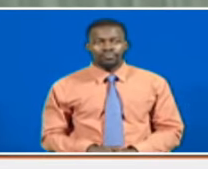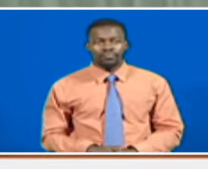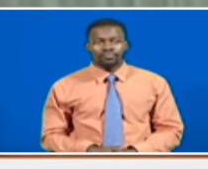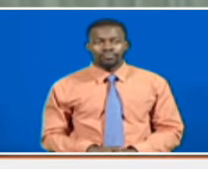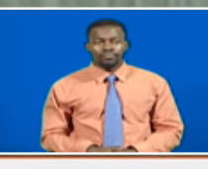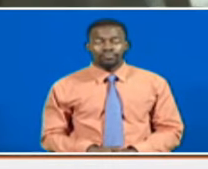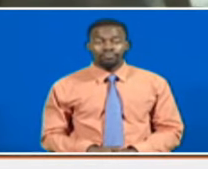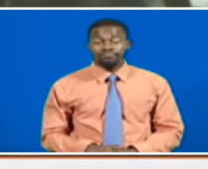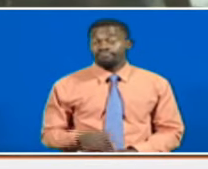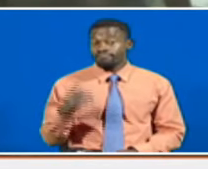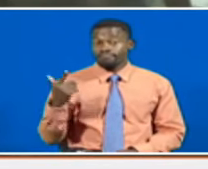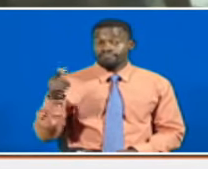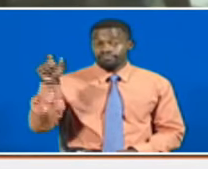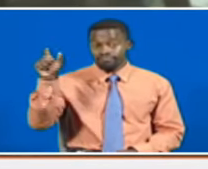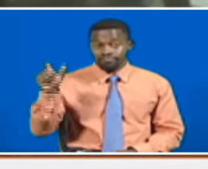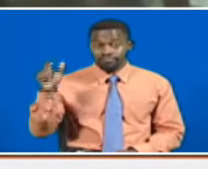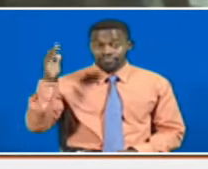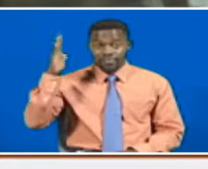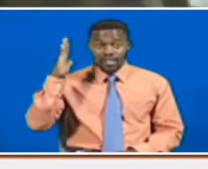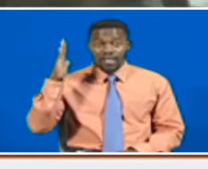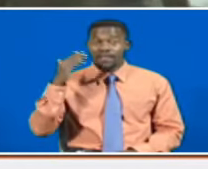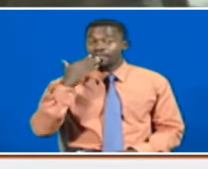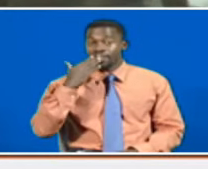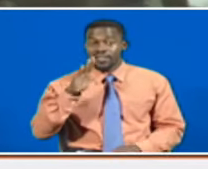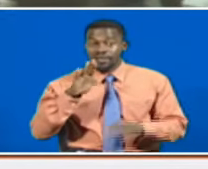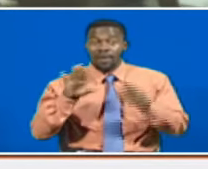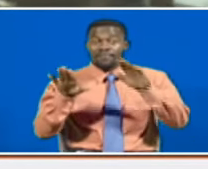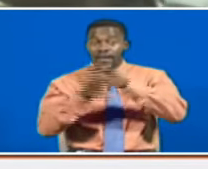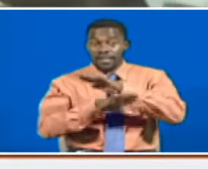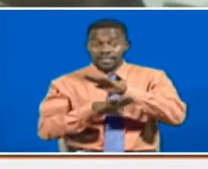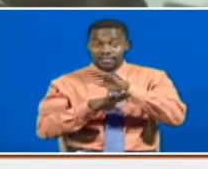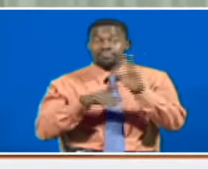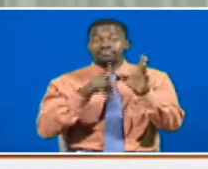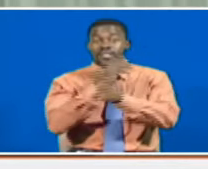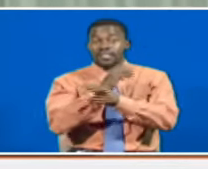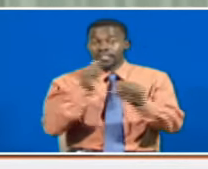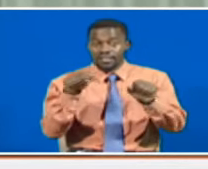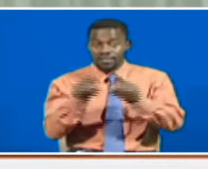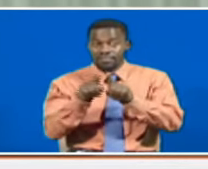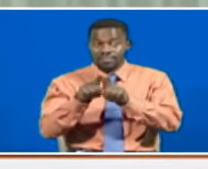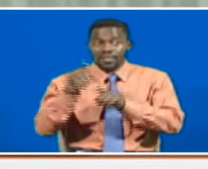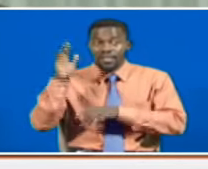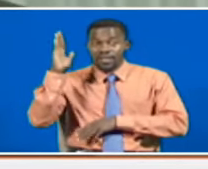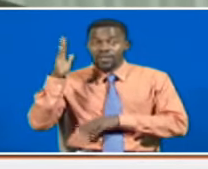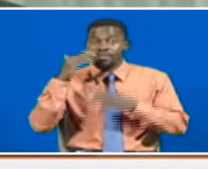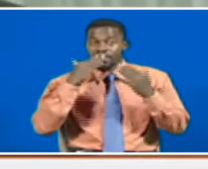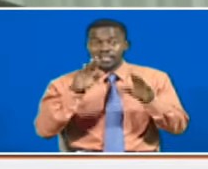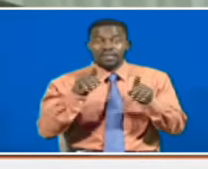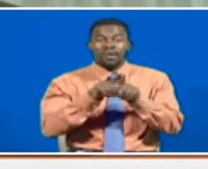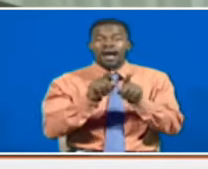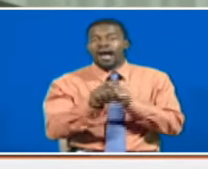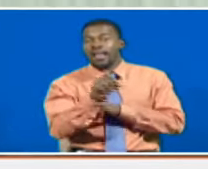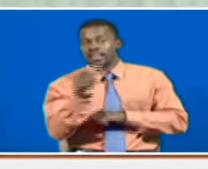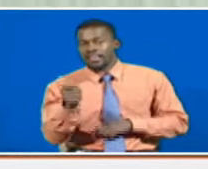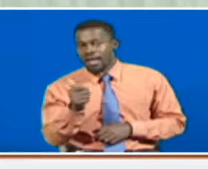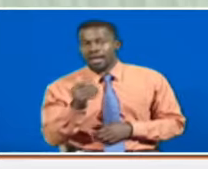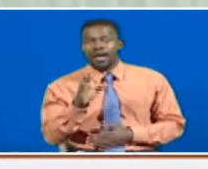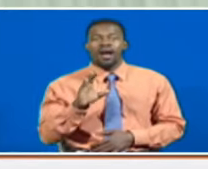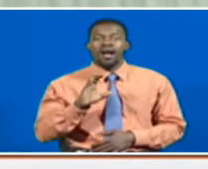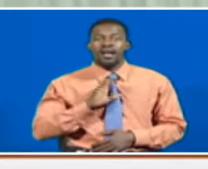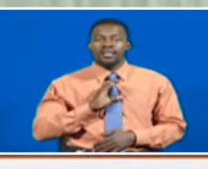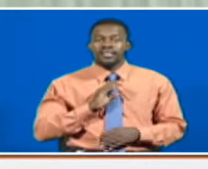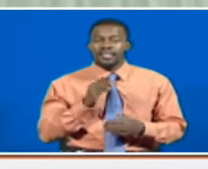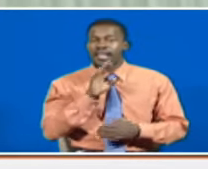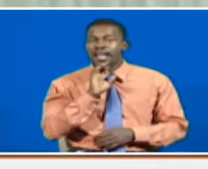Maura Kabata was sworn in as the LSK vice president alongside other council members who now take over from the previous team that was led by